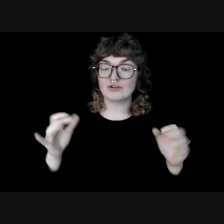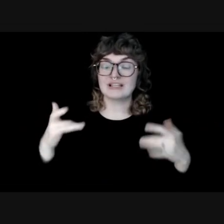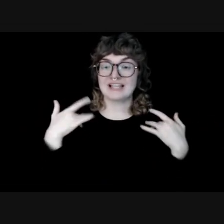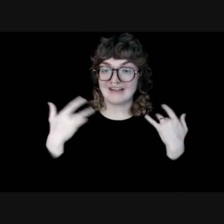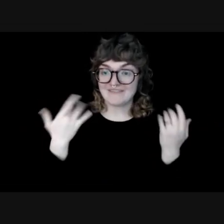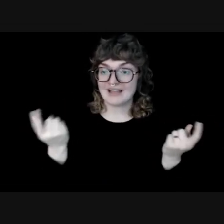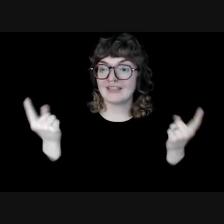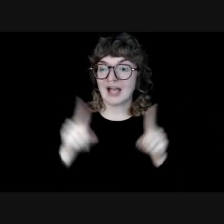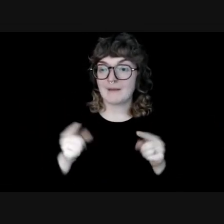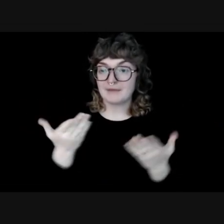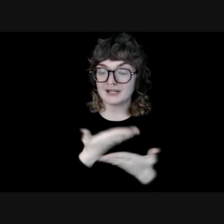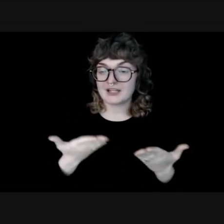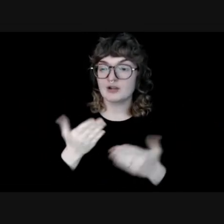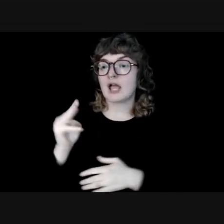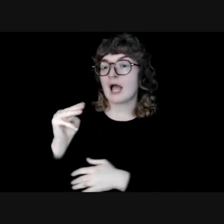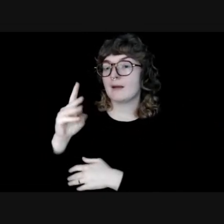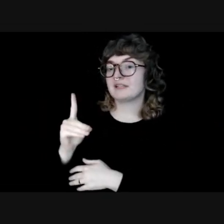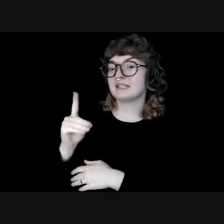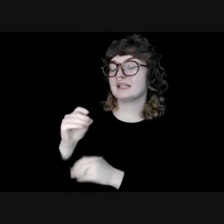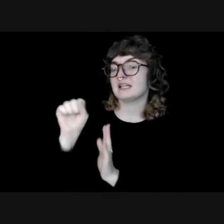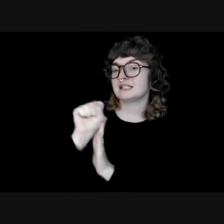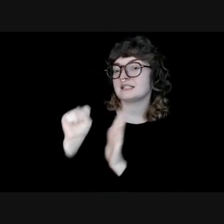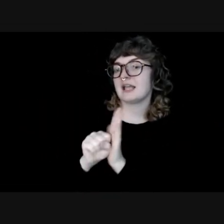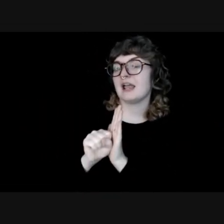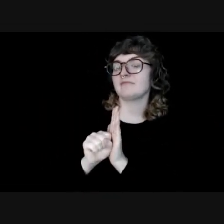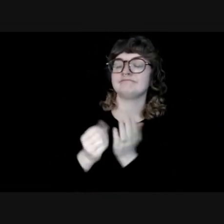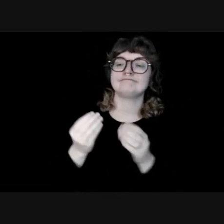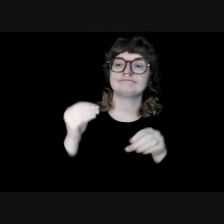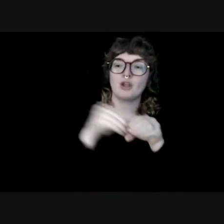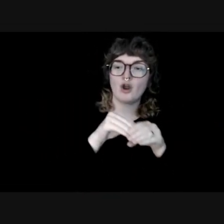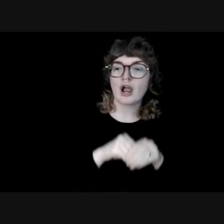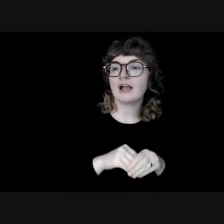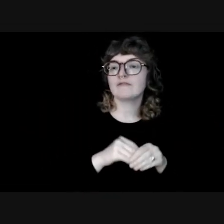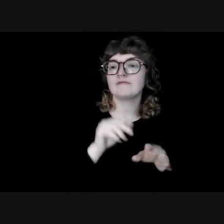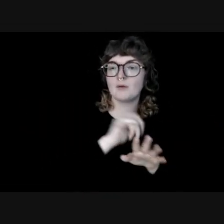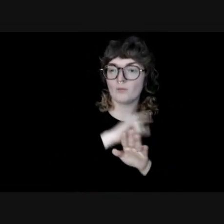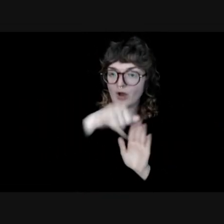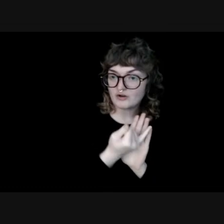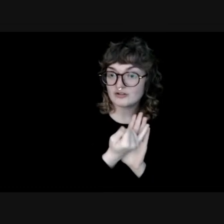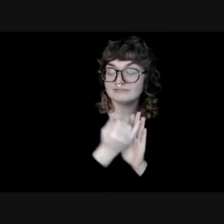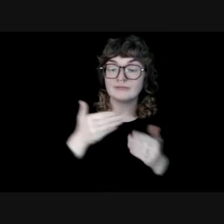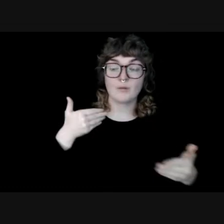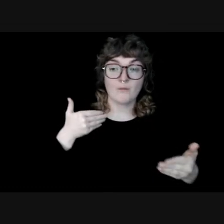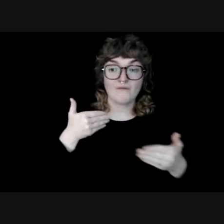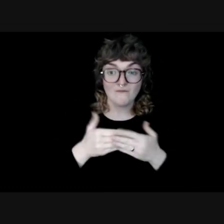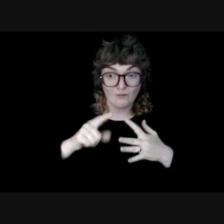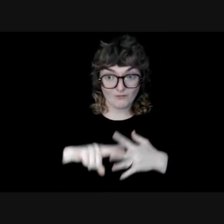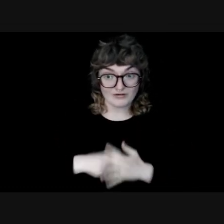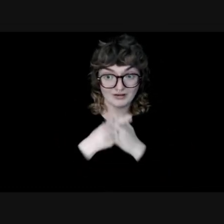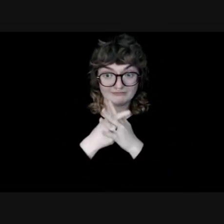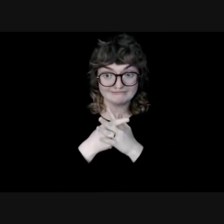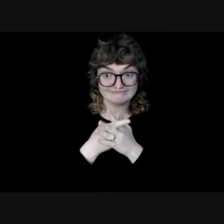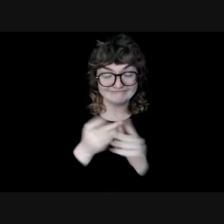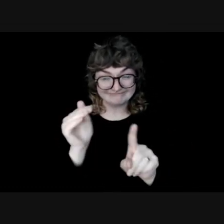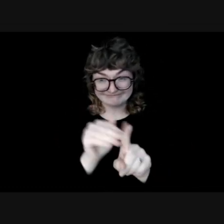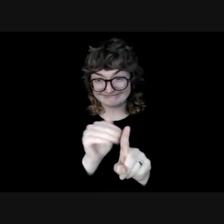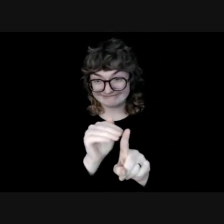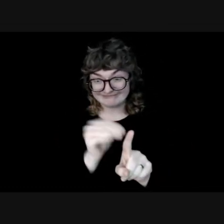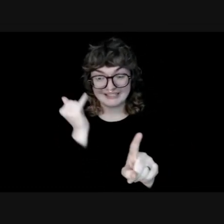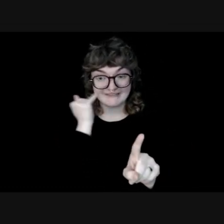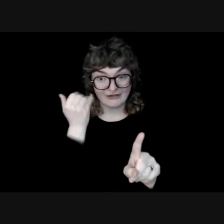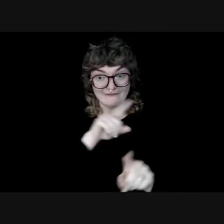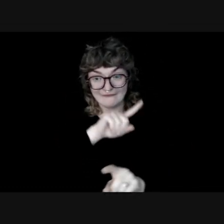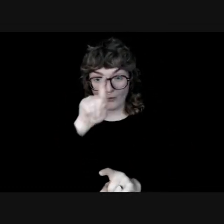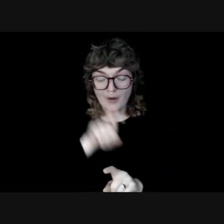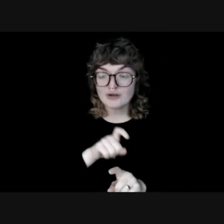State Archives and Maryland Four Centuries Project. Before we get things started, I'd like to remind you that should you have any questions